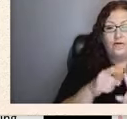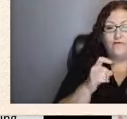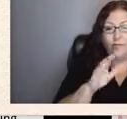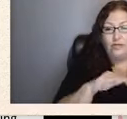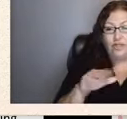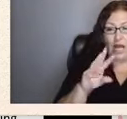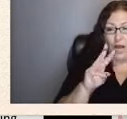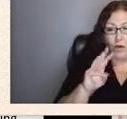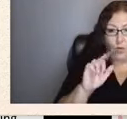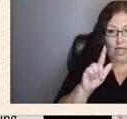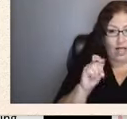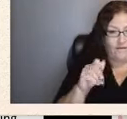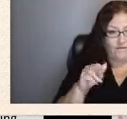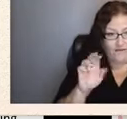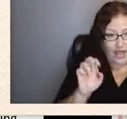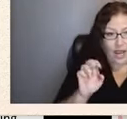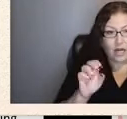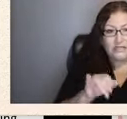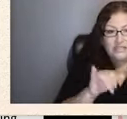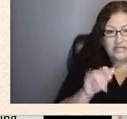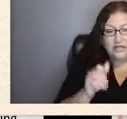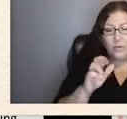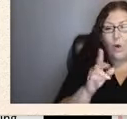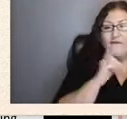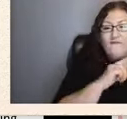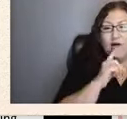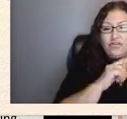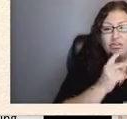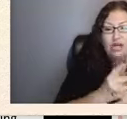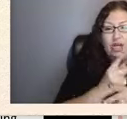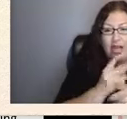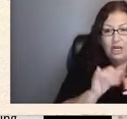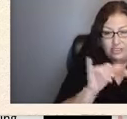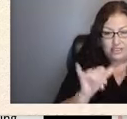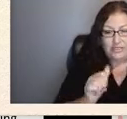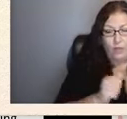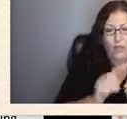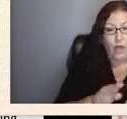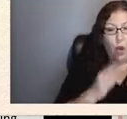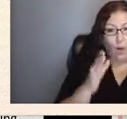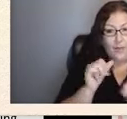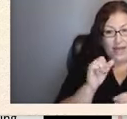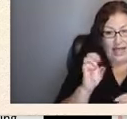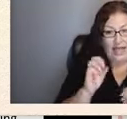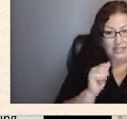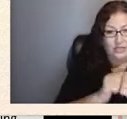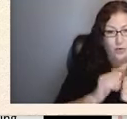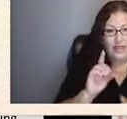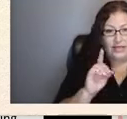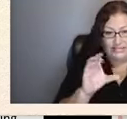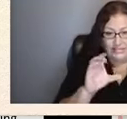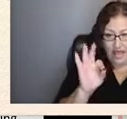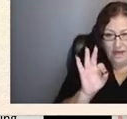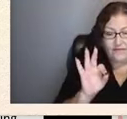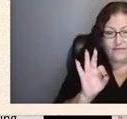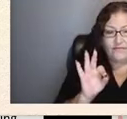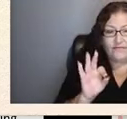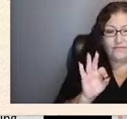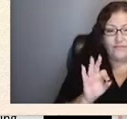child welfare or foster care system with an open case with the Department of Children and Families